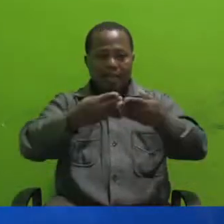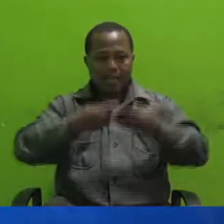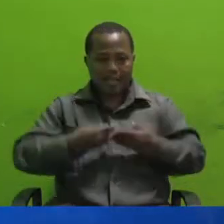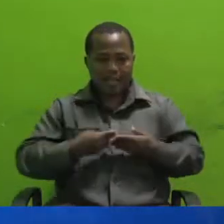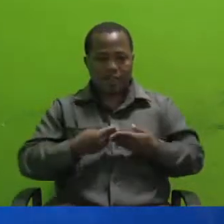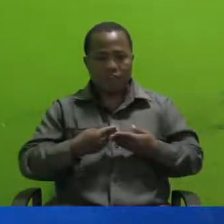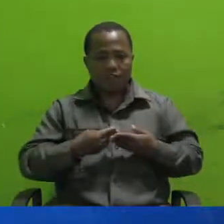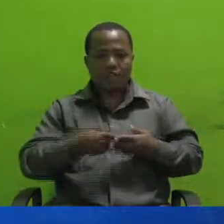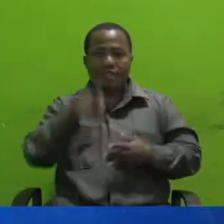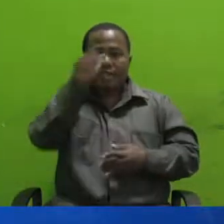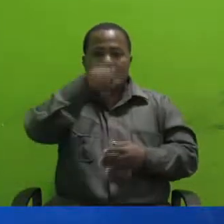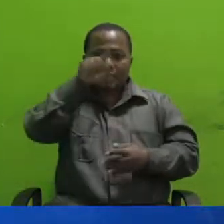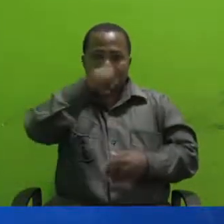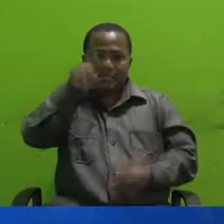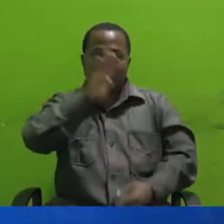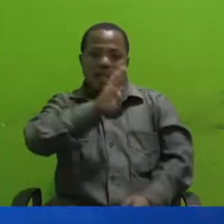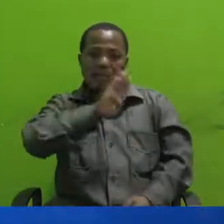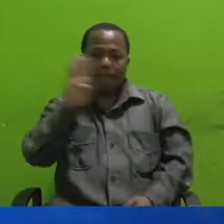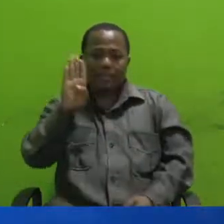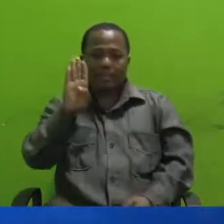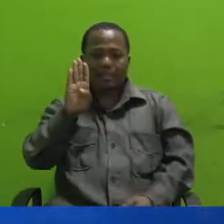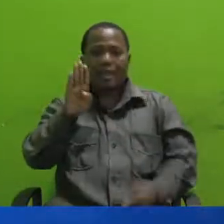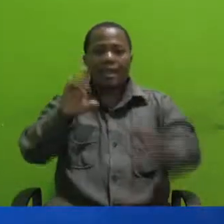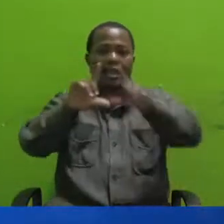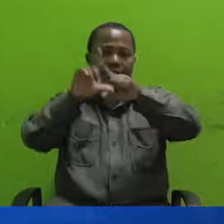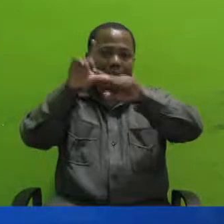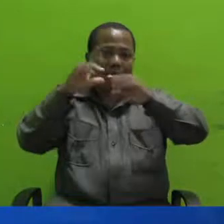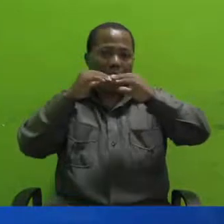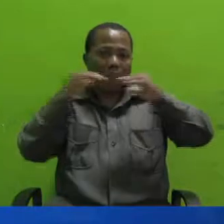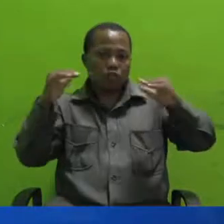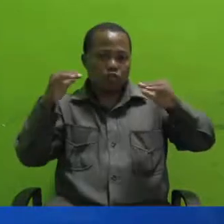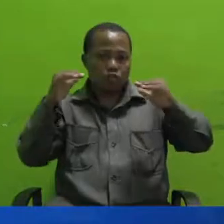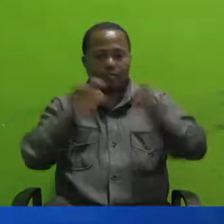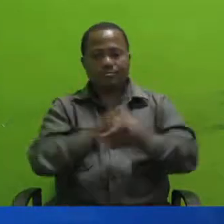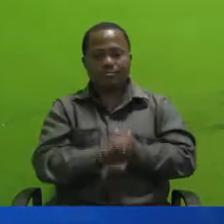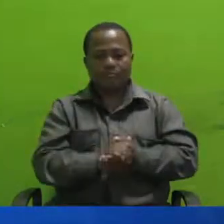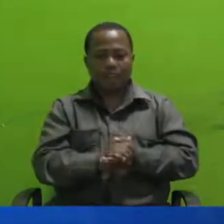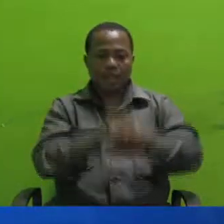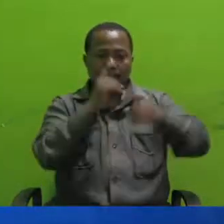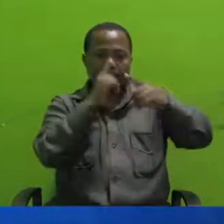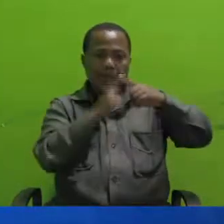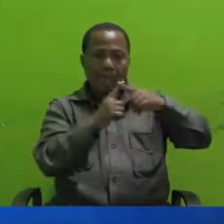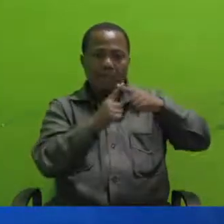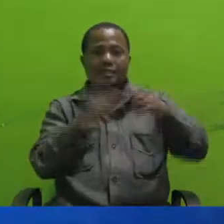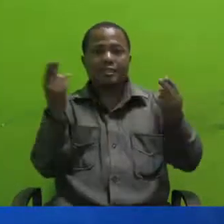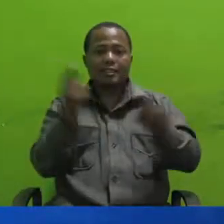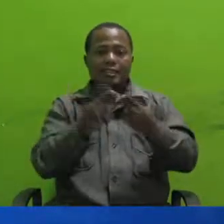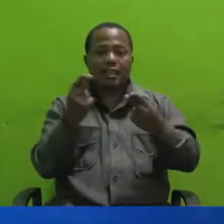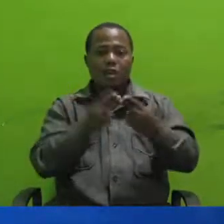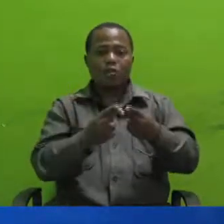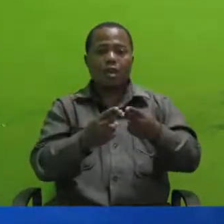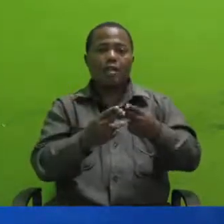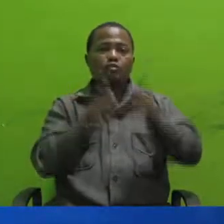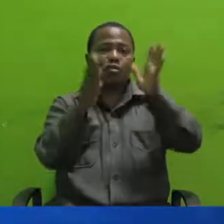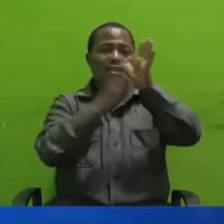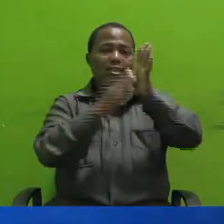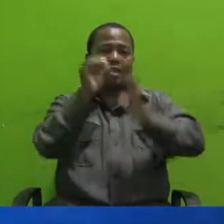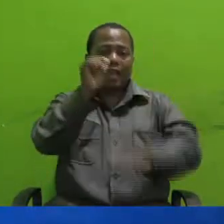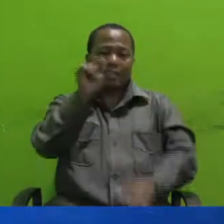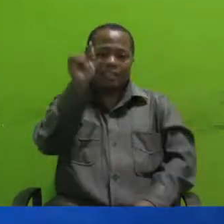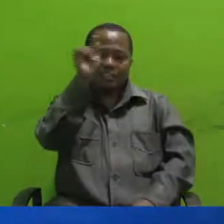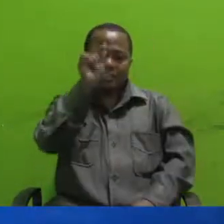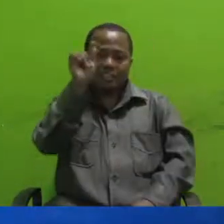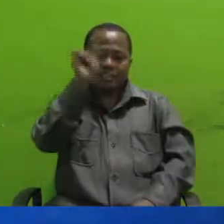and beta are acute angles such that theta plus beta is equal to 90